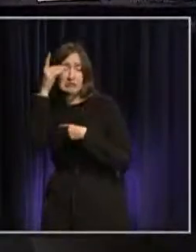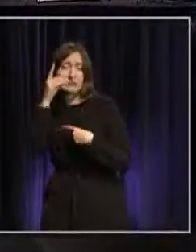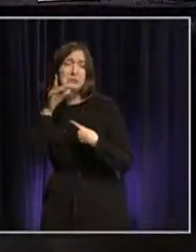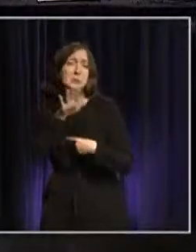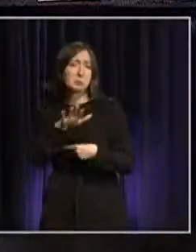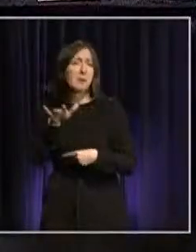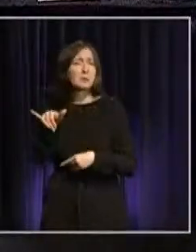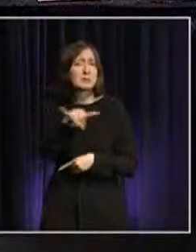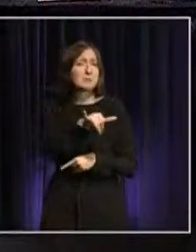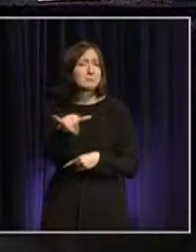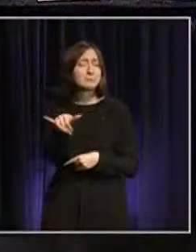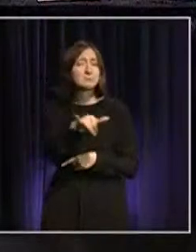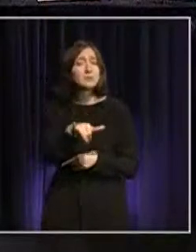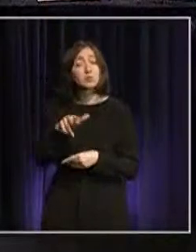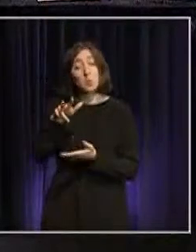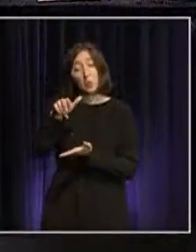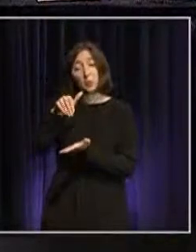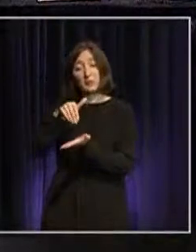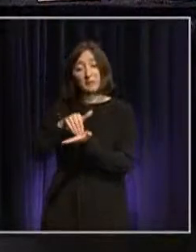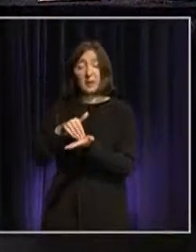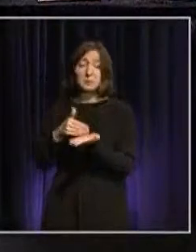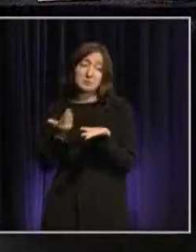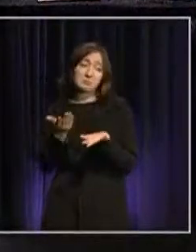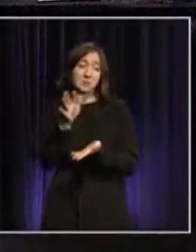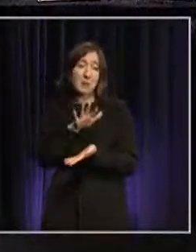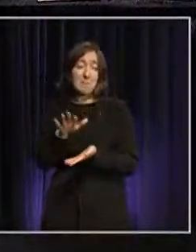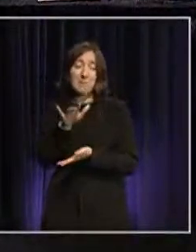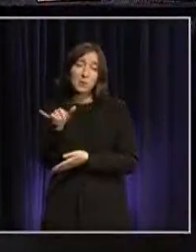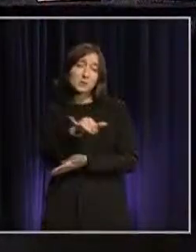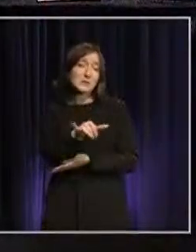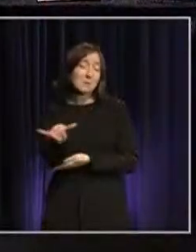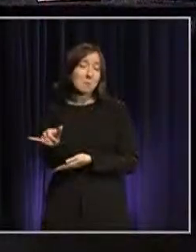again, these numbers are what we would see in those two leading causes of death.